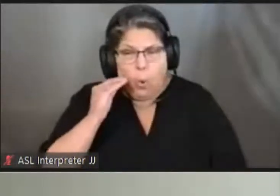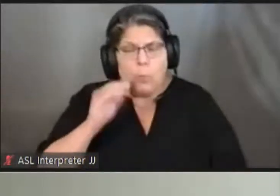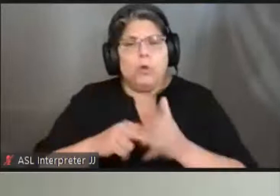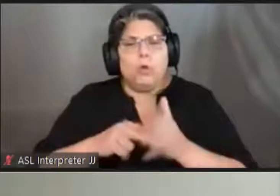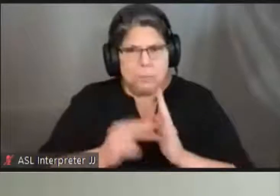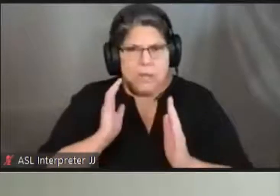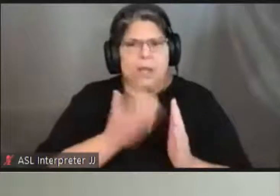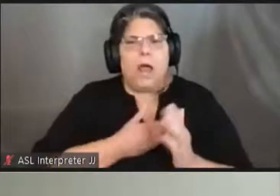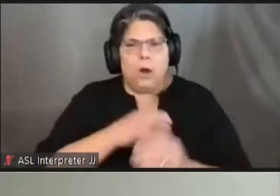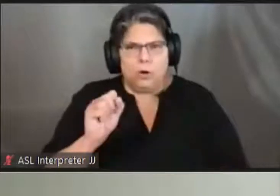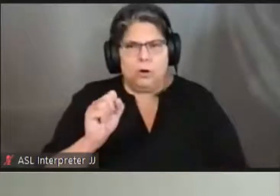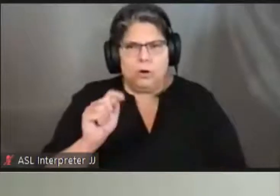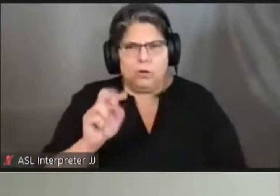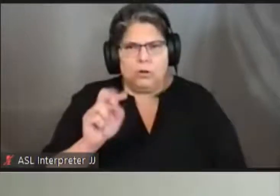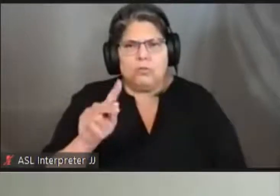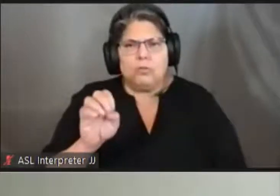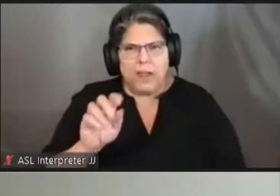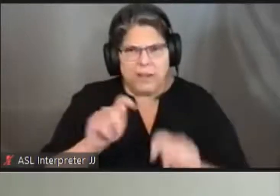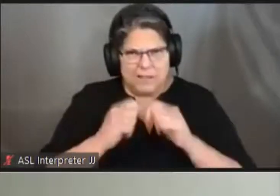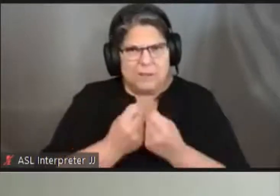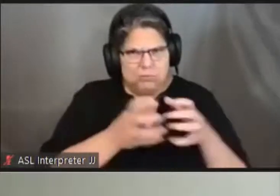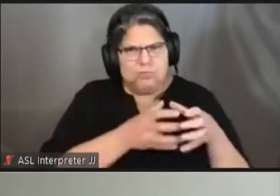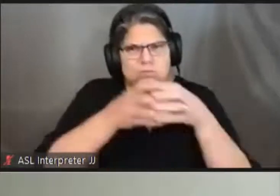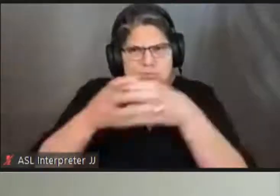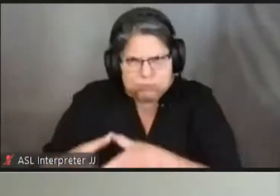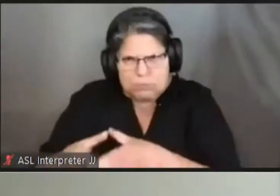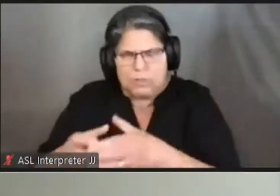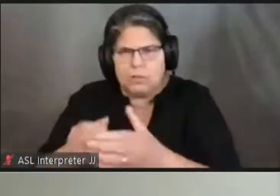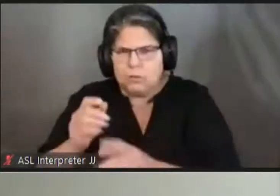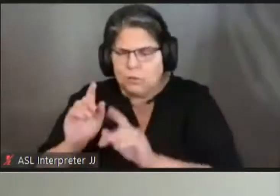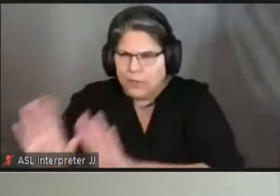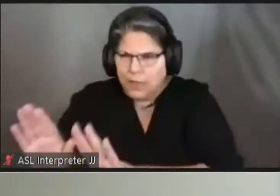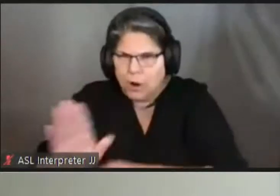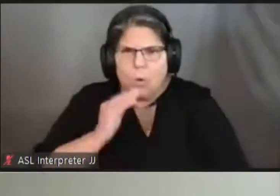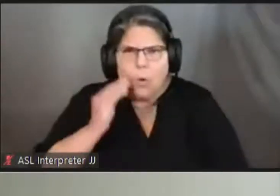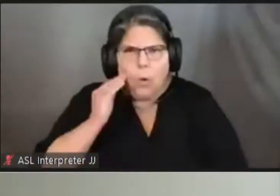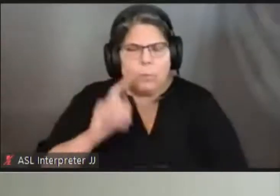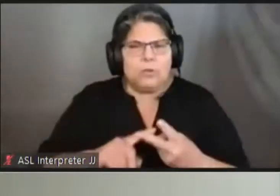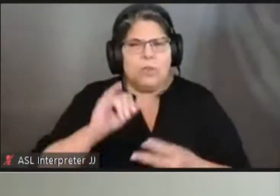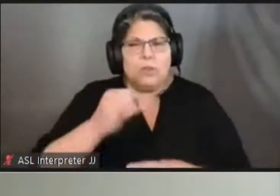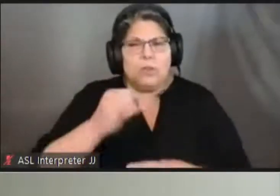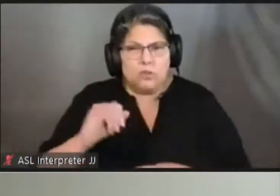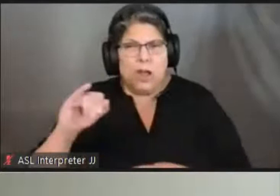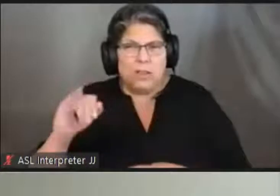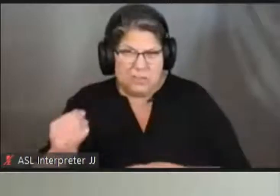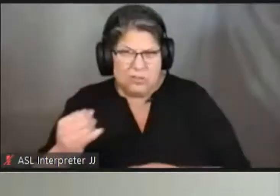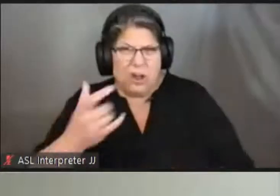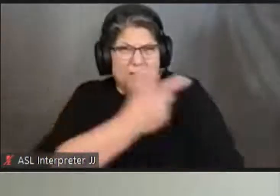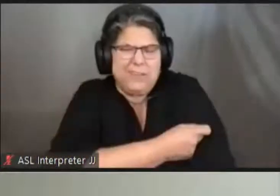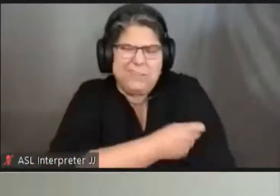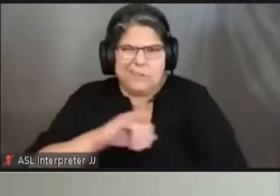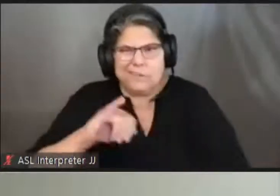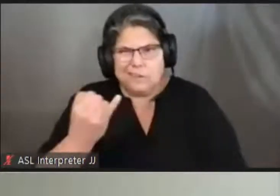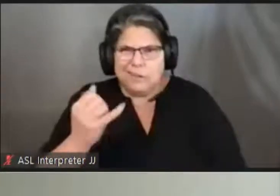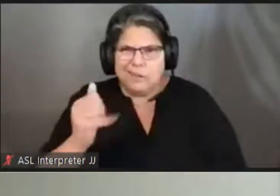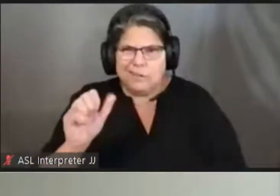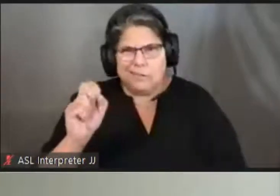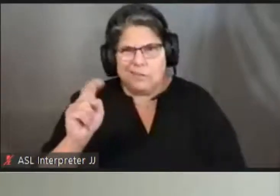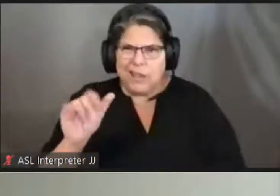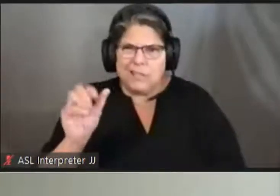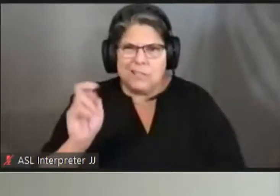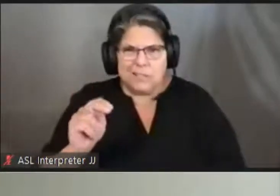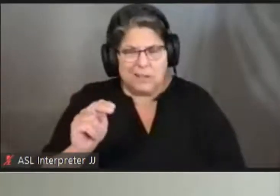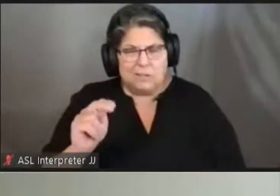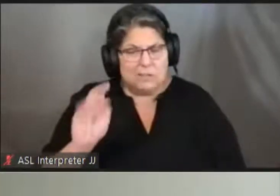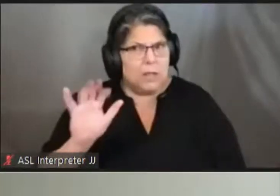out. You mentioned the Johnson & Johnson vaccine, or Janssen as they're calling it. And that's an excellent